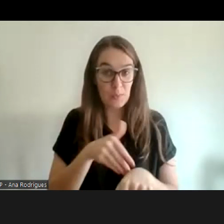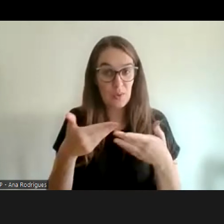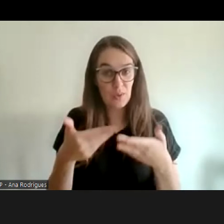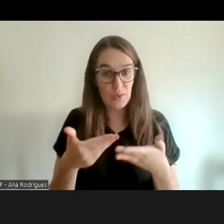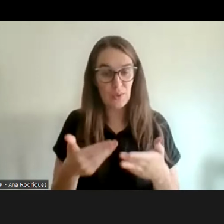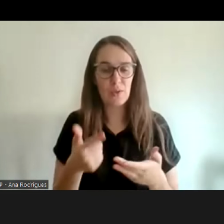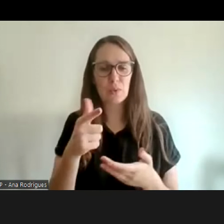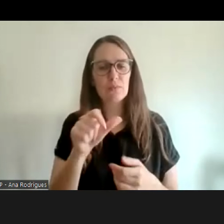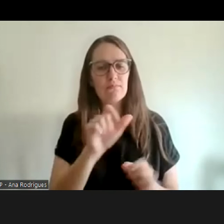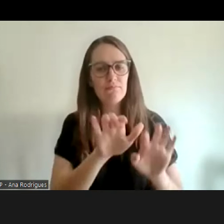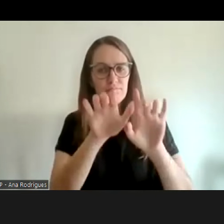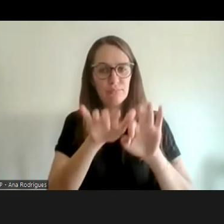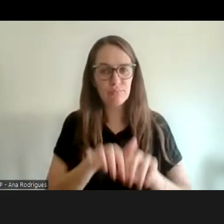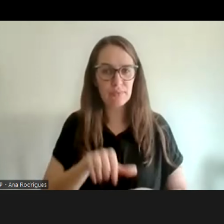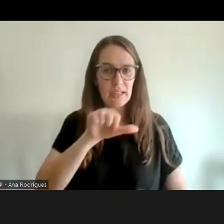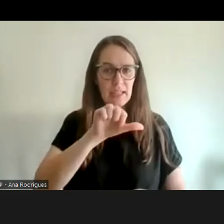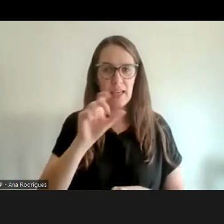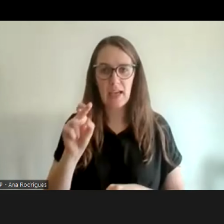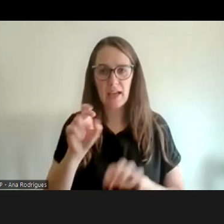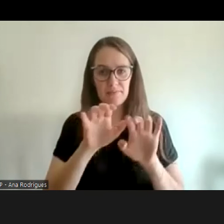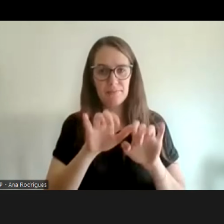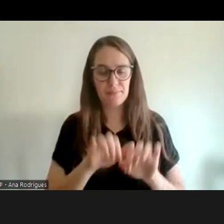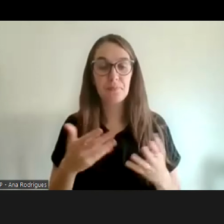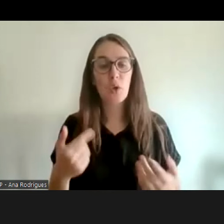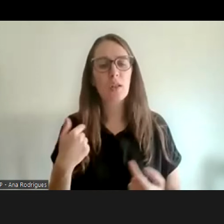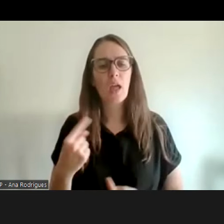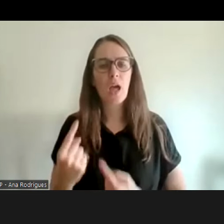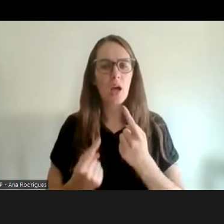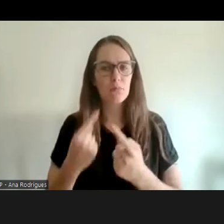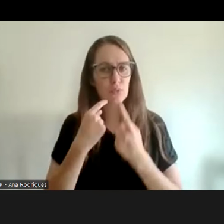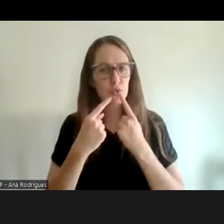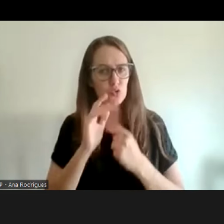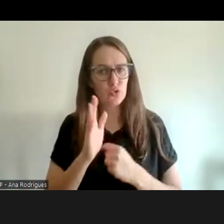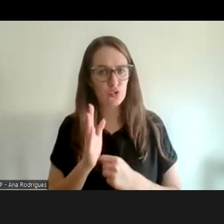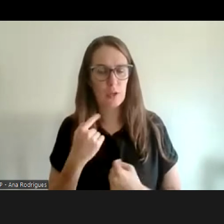into the Q&A segment. For now, we have a few questions there.